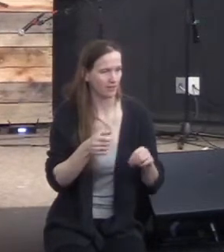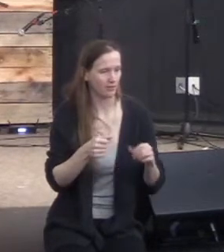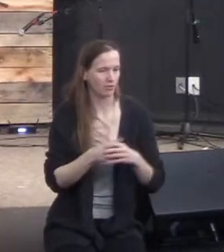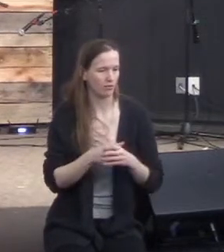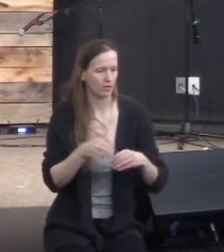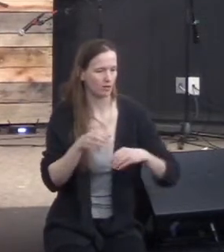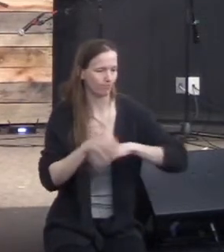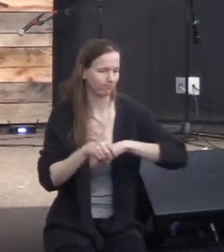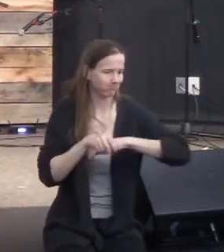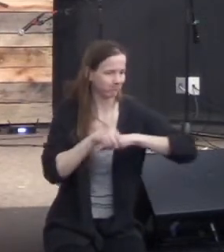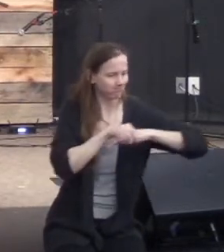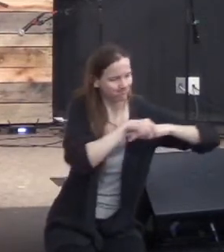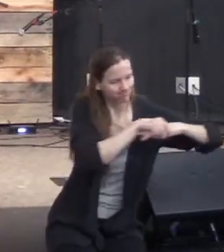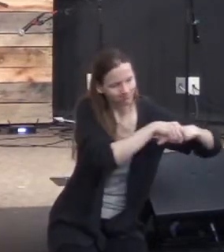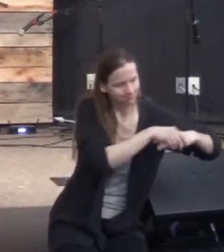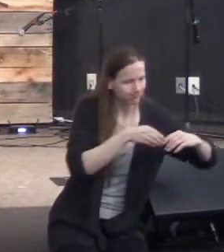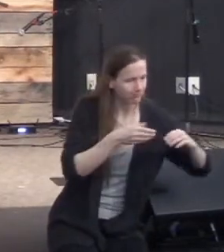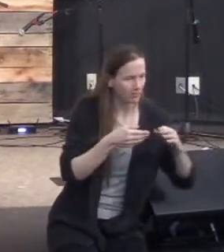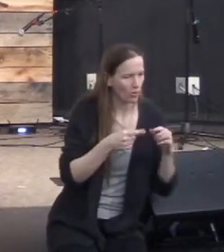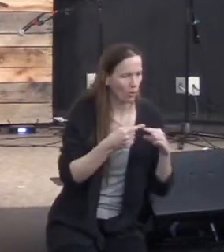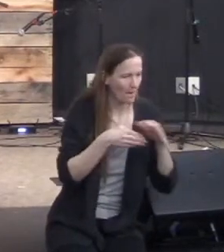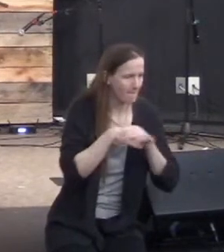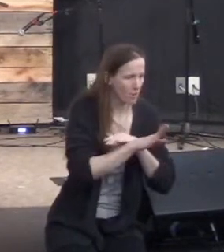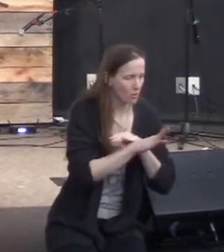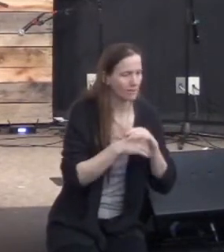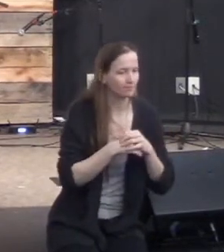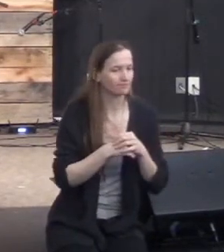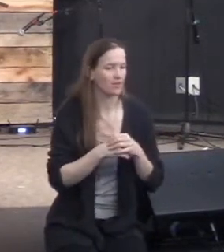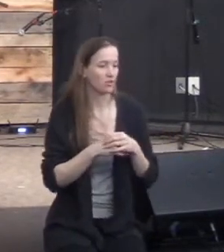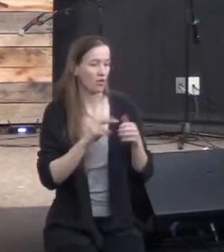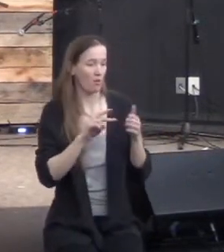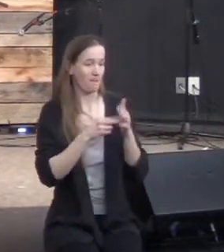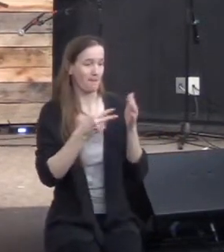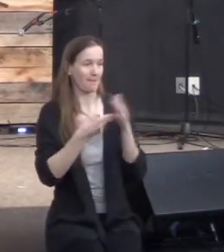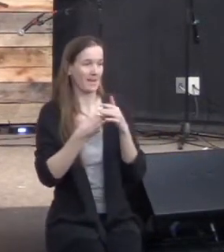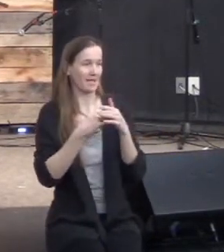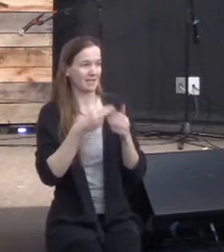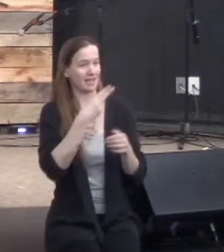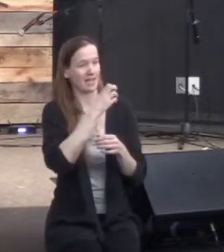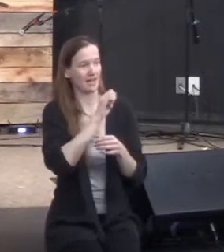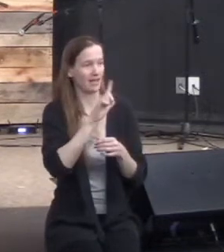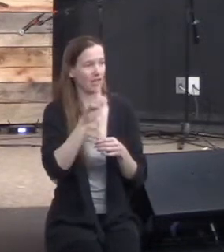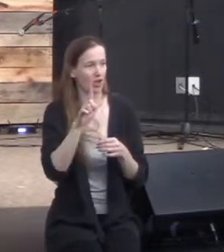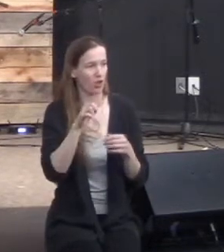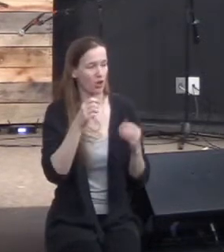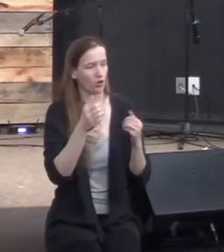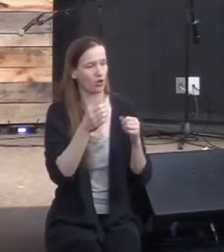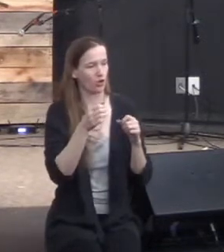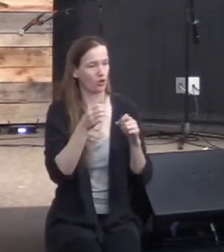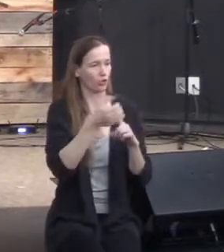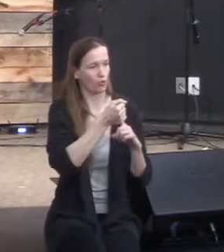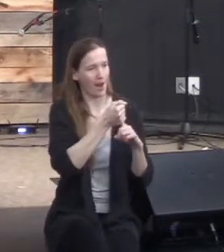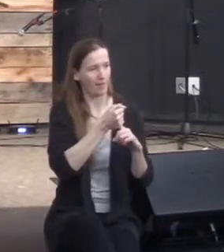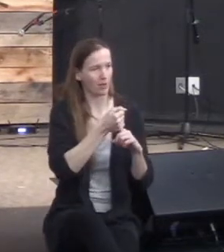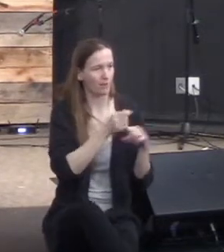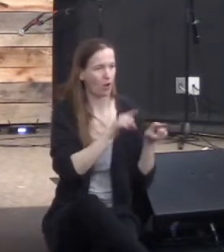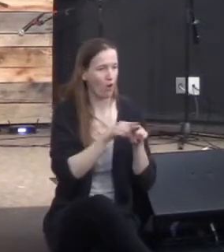And it's funny how something that is a liability could also be a strength. That grasping of the